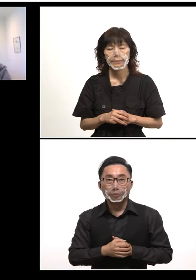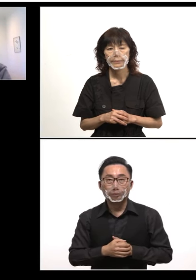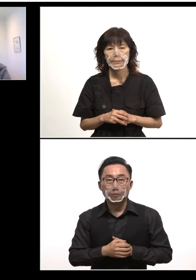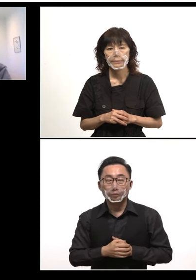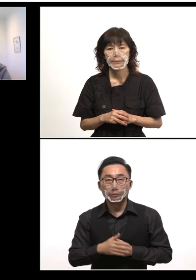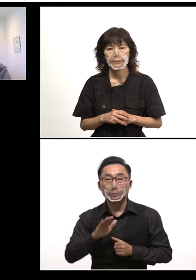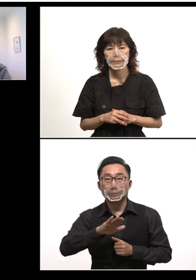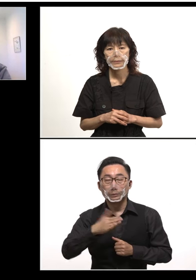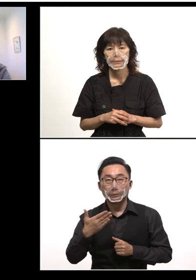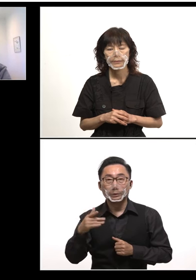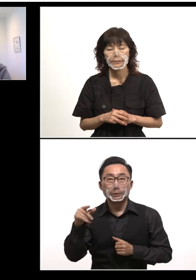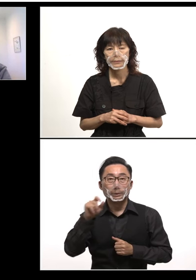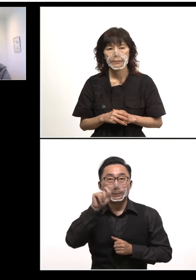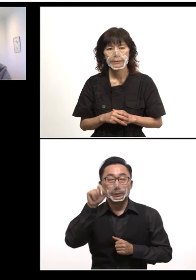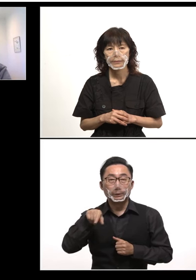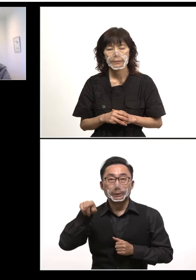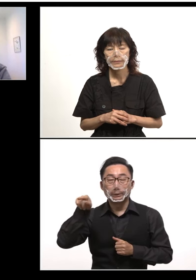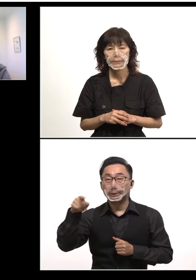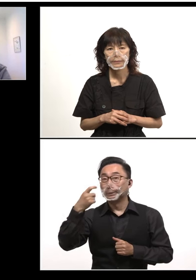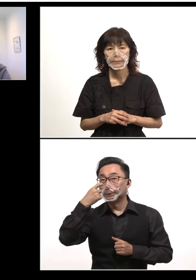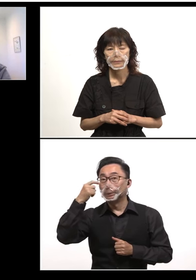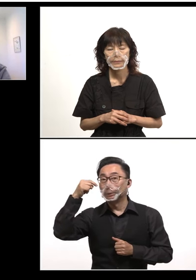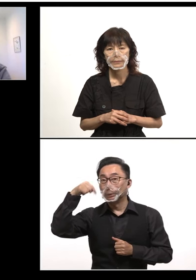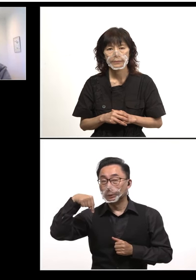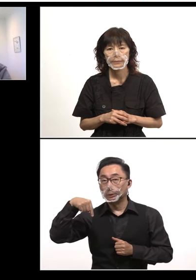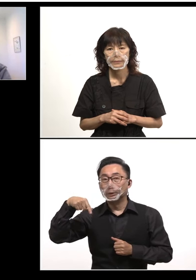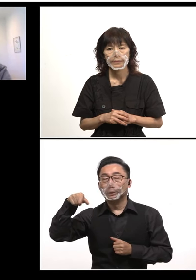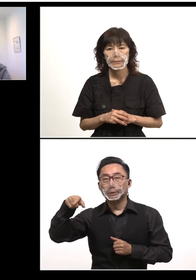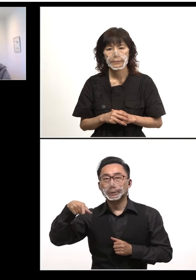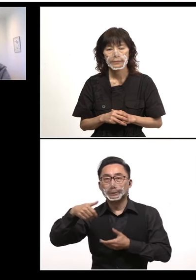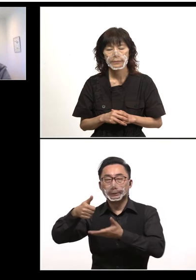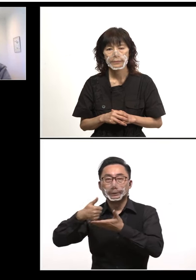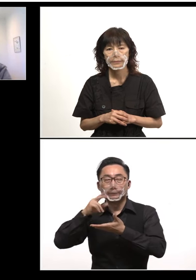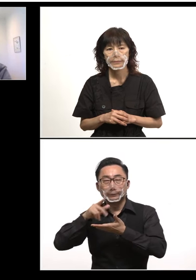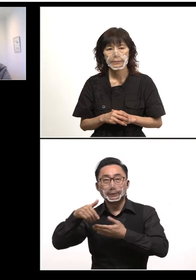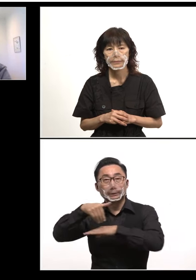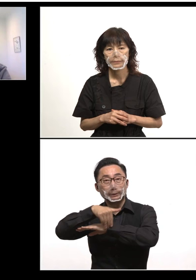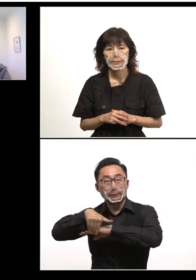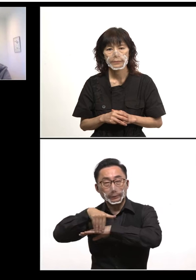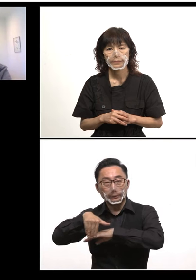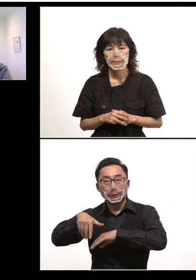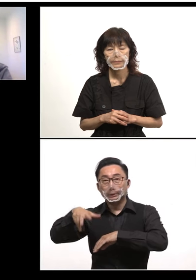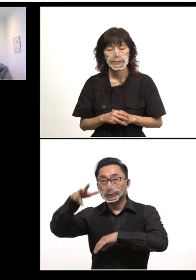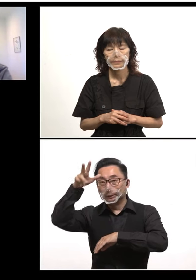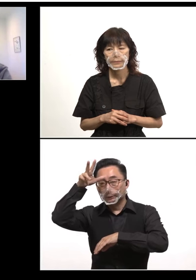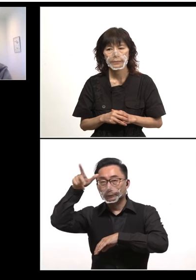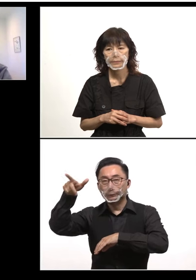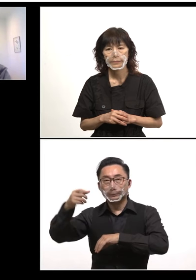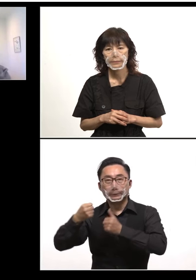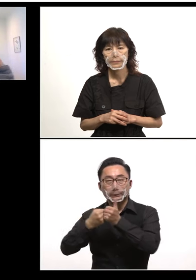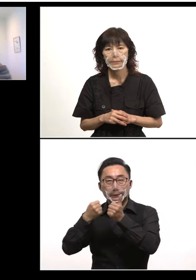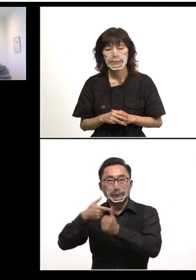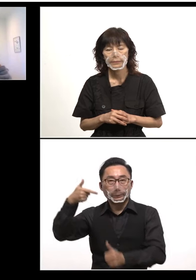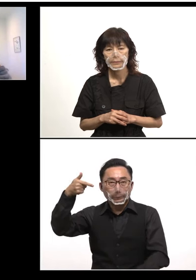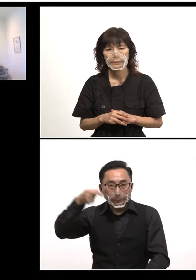been limitations on the amount of money that any one deaf person can receive. And this has caused huge amounts